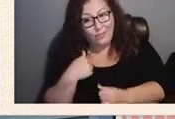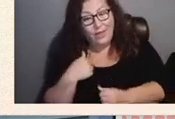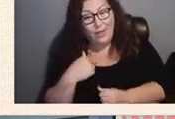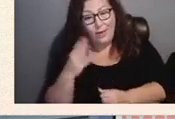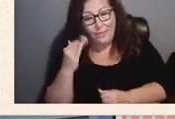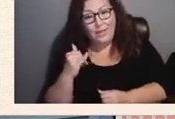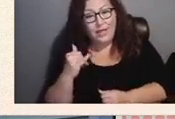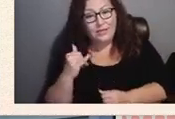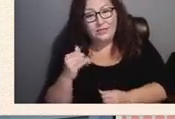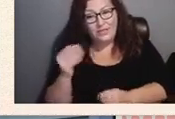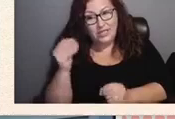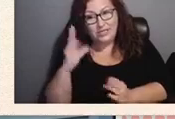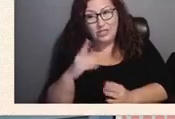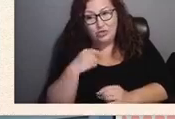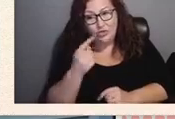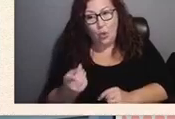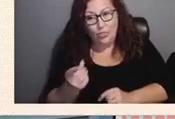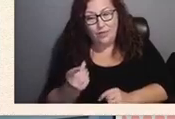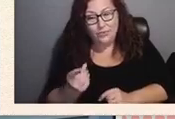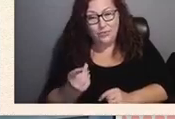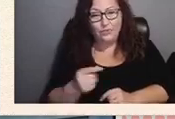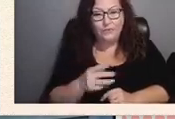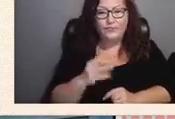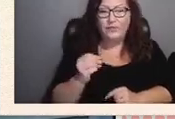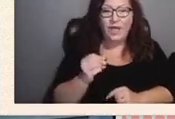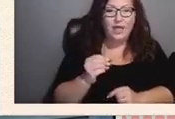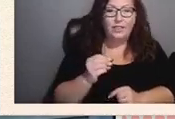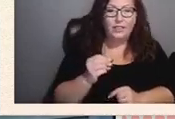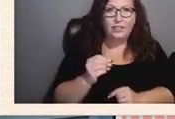to and they wouldn't have otherwise.